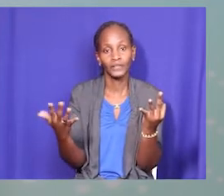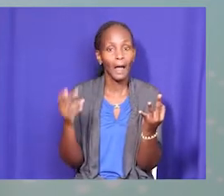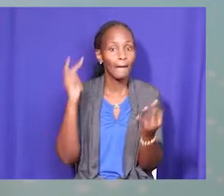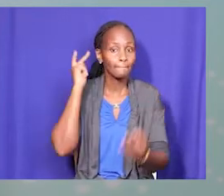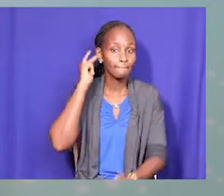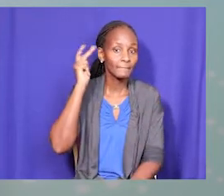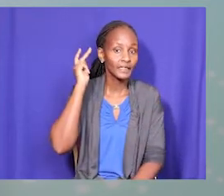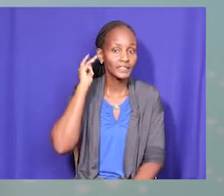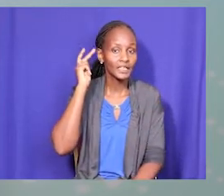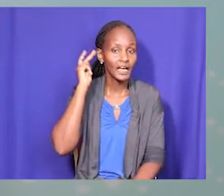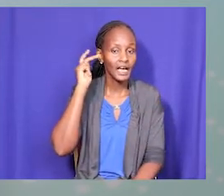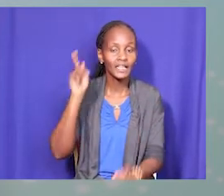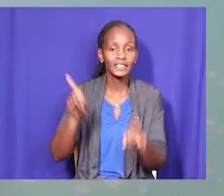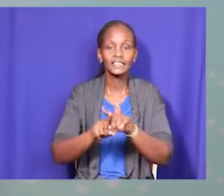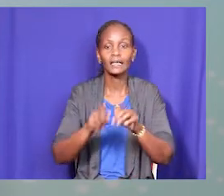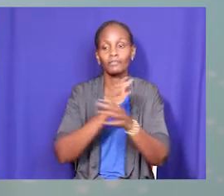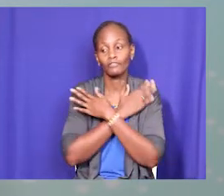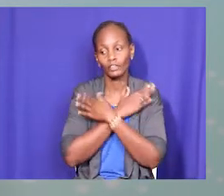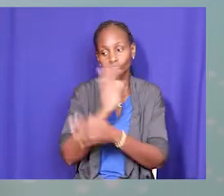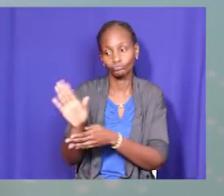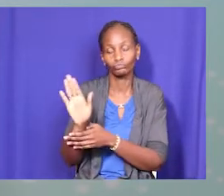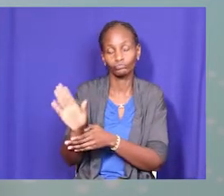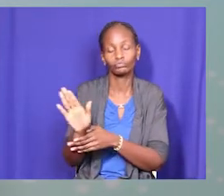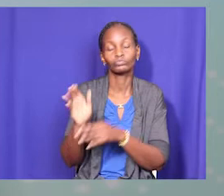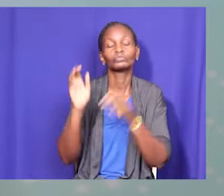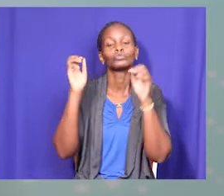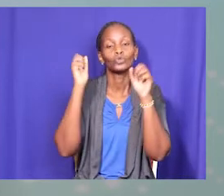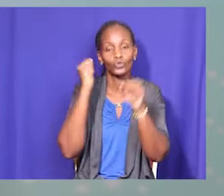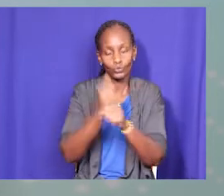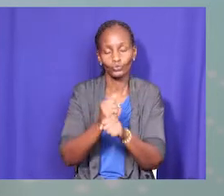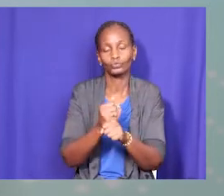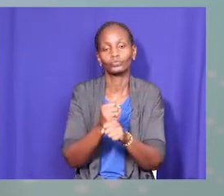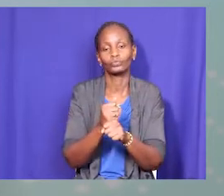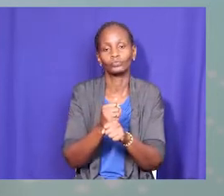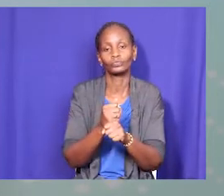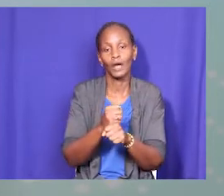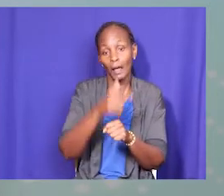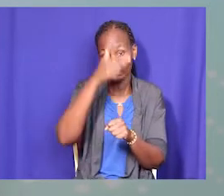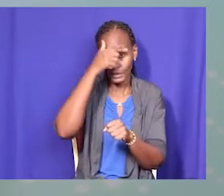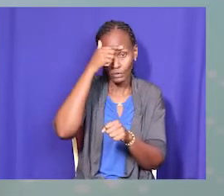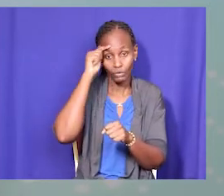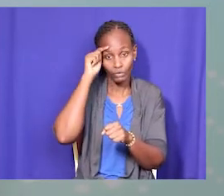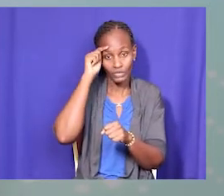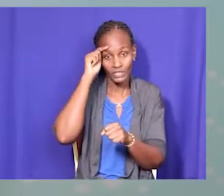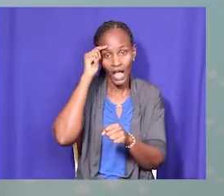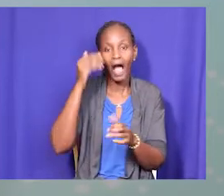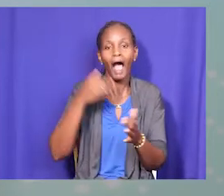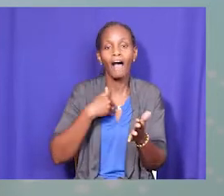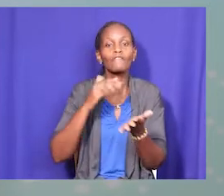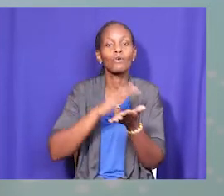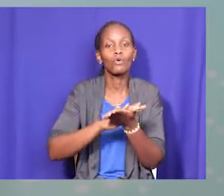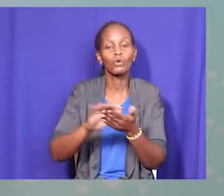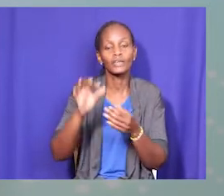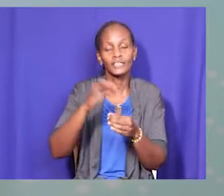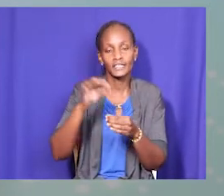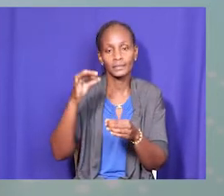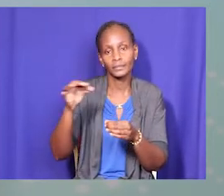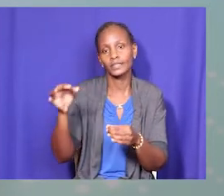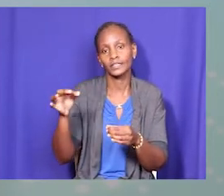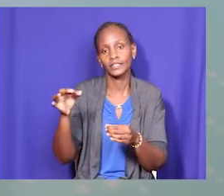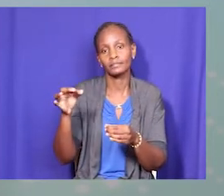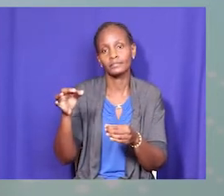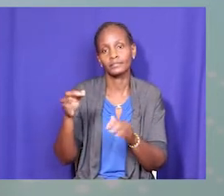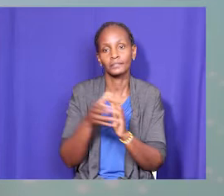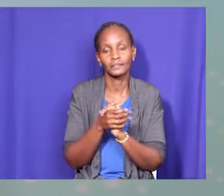Peter and his friends were able to do because they had the Holy